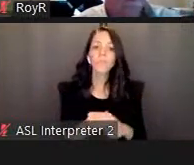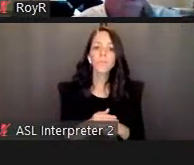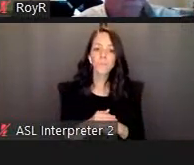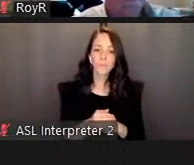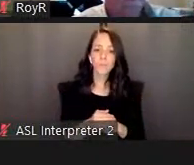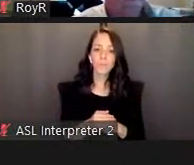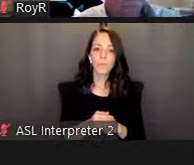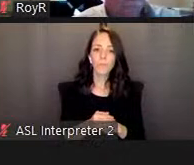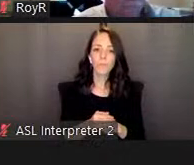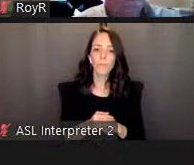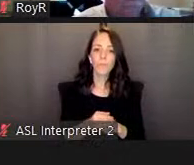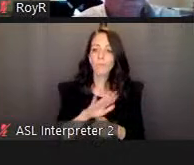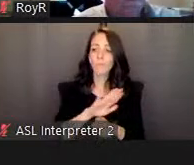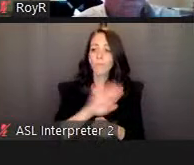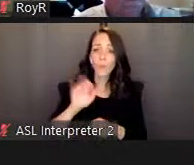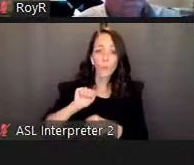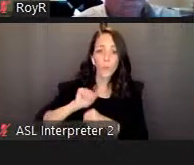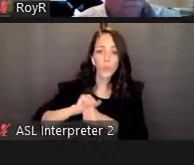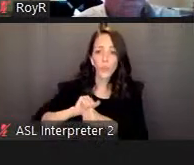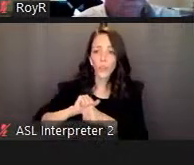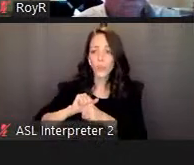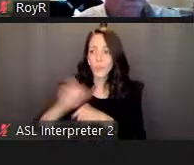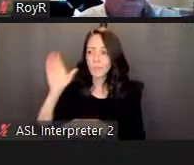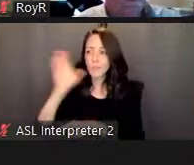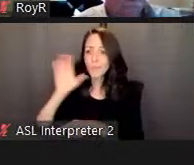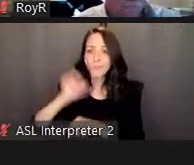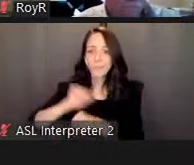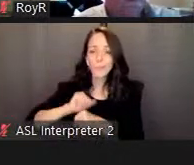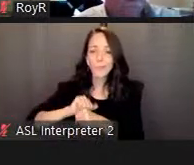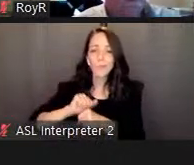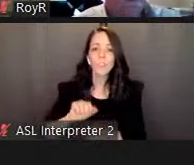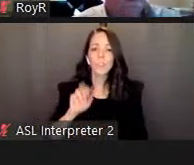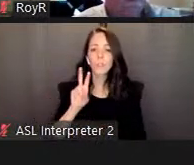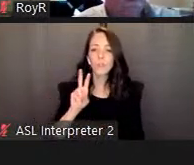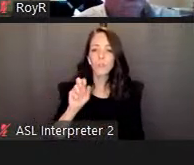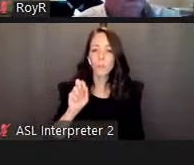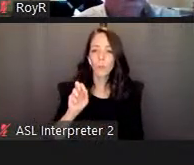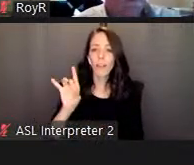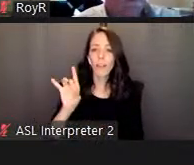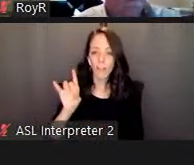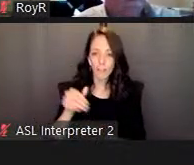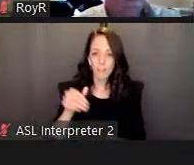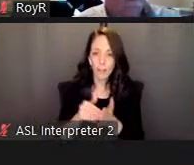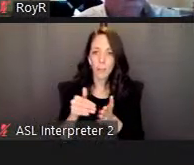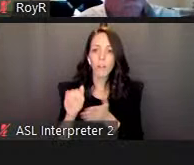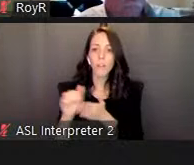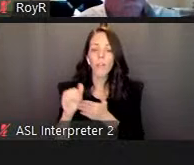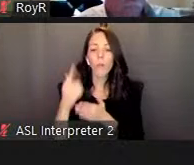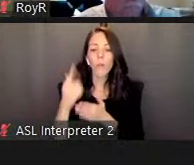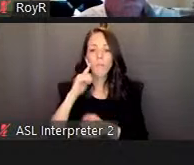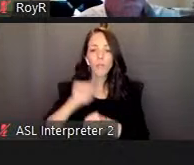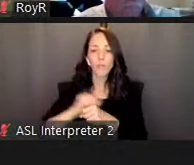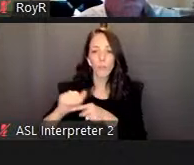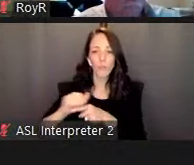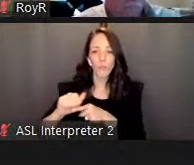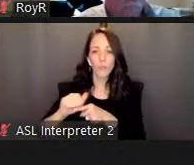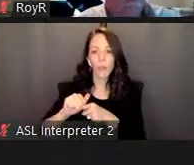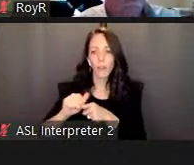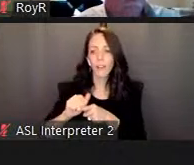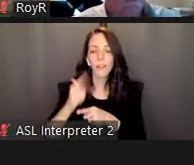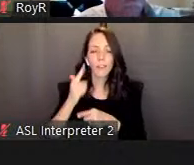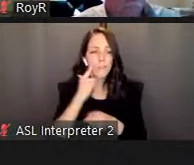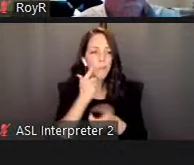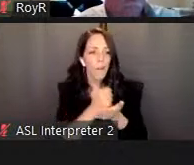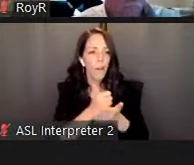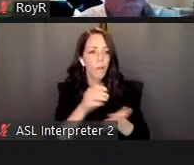our workforce with over $2.8 million going towards job training programs, for reskilling